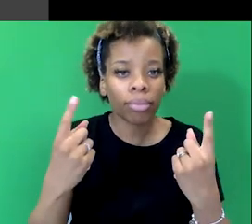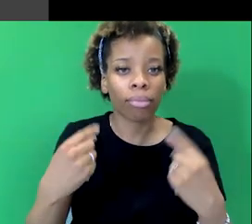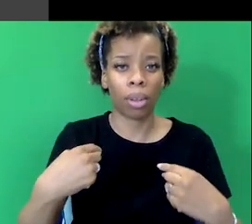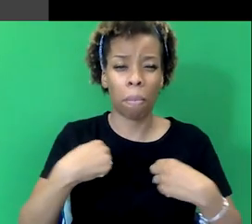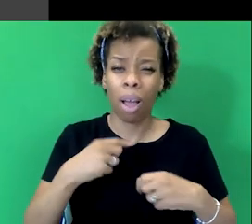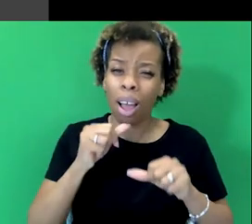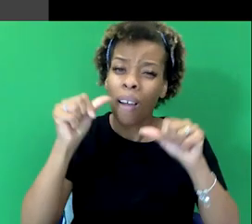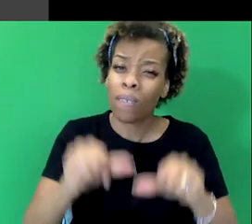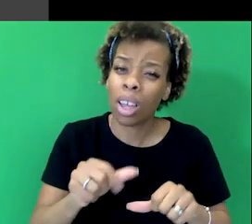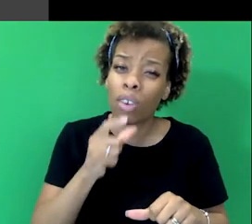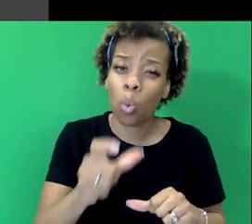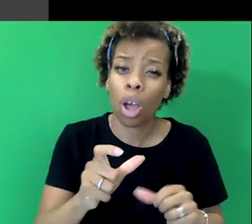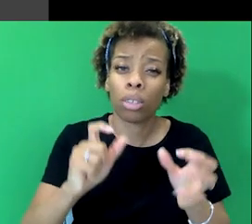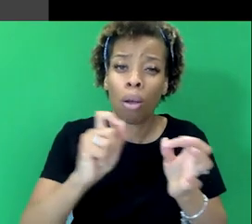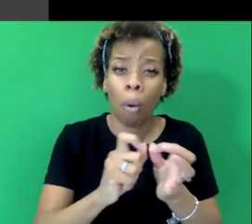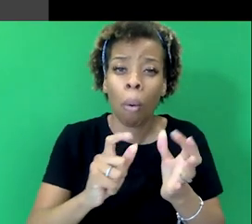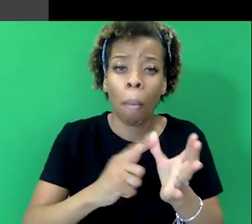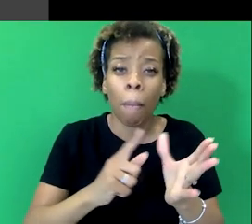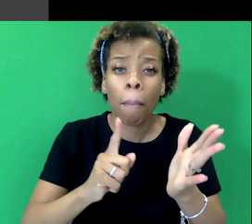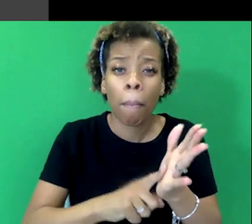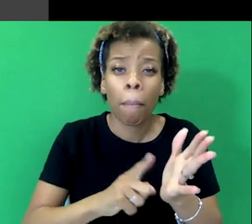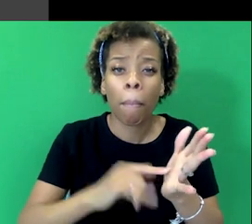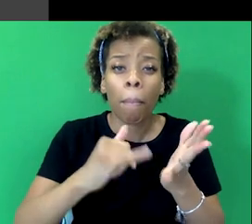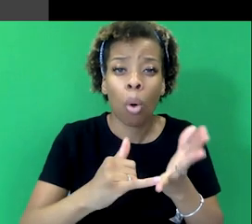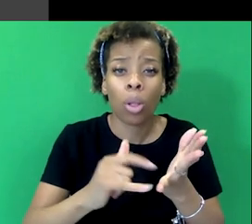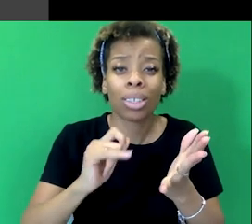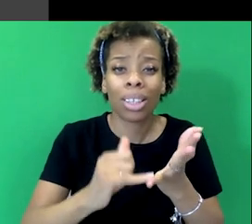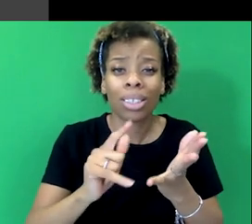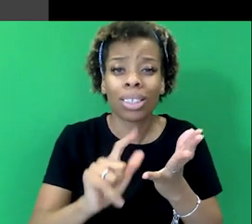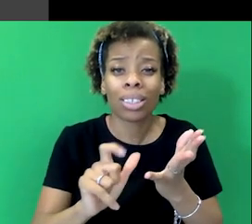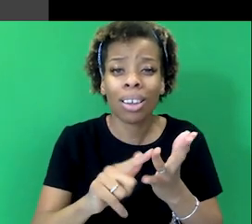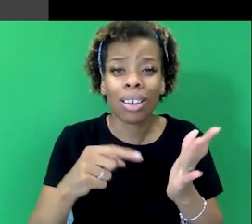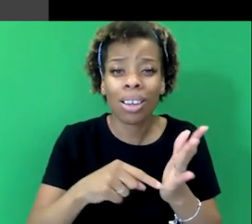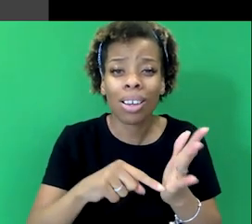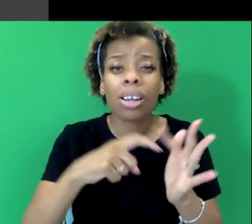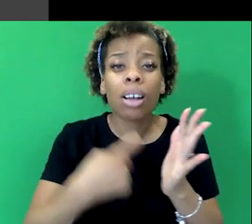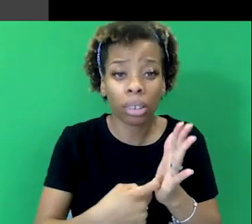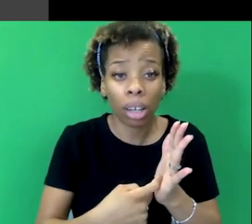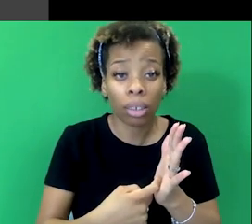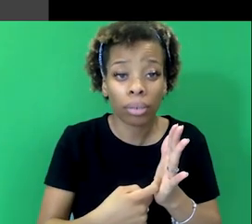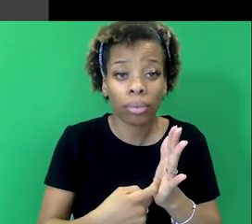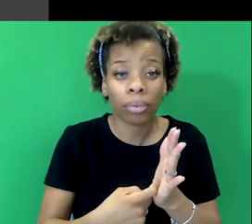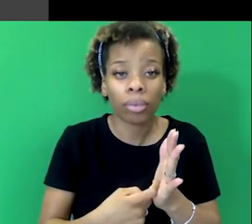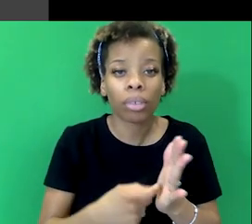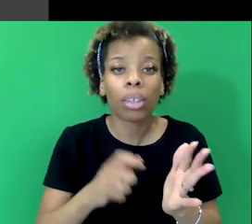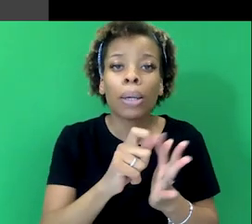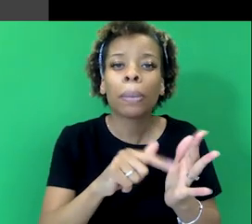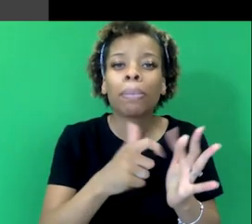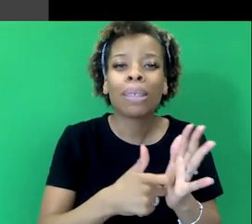scutter, which is a Lancastrian dialect word. This was for Peterloo. If you watch it again, watch out for bull